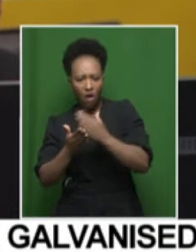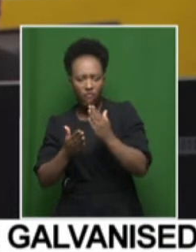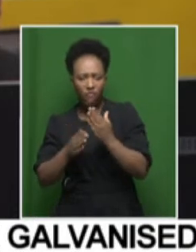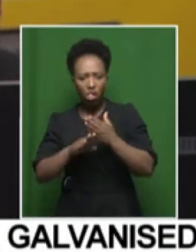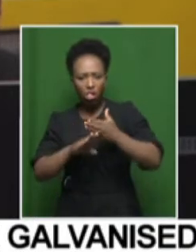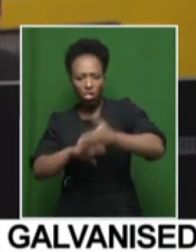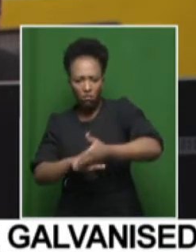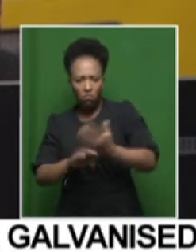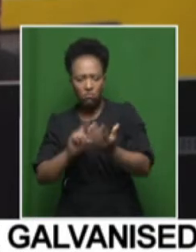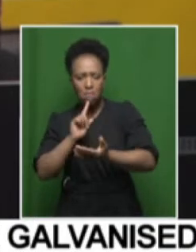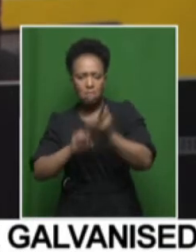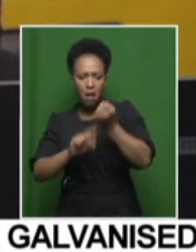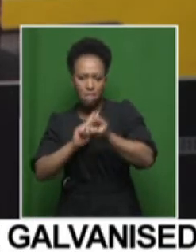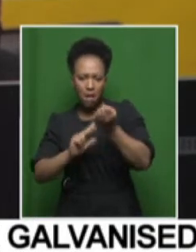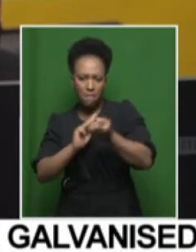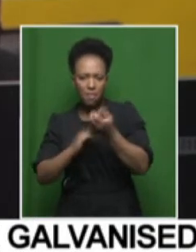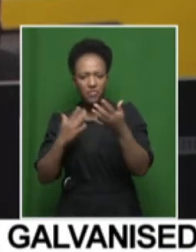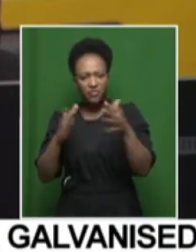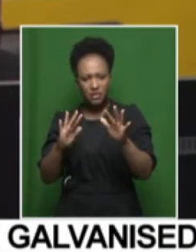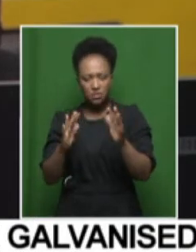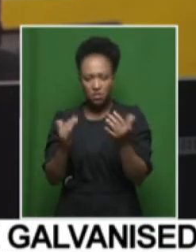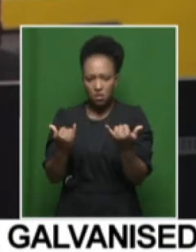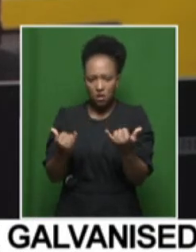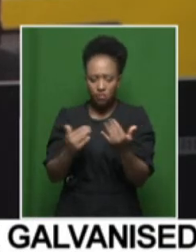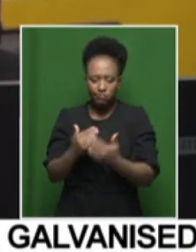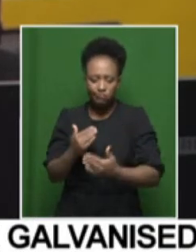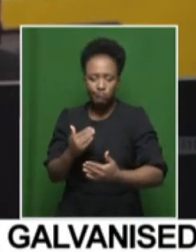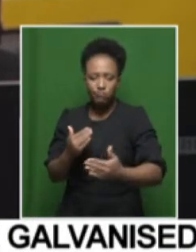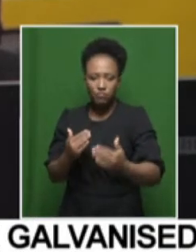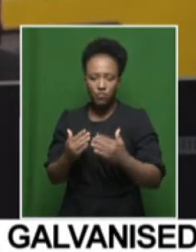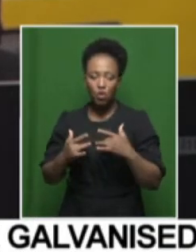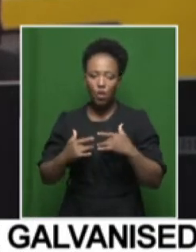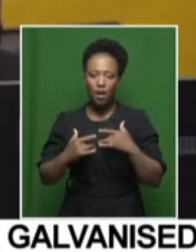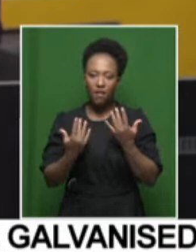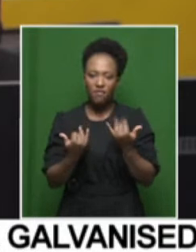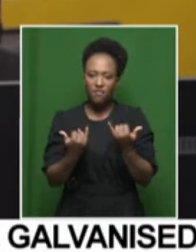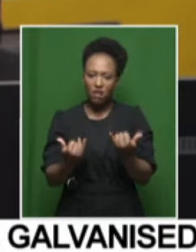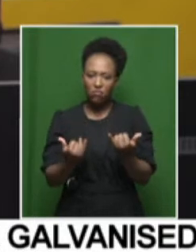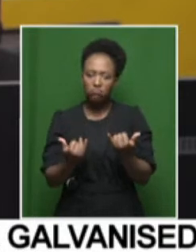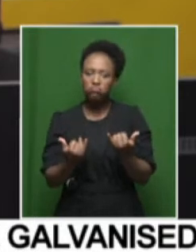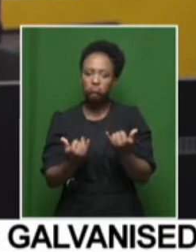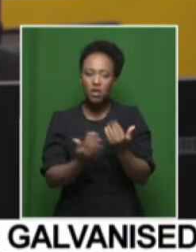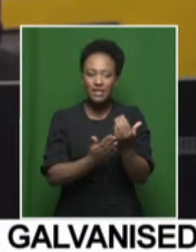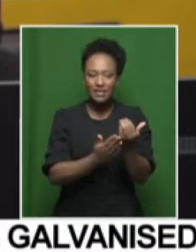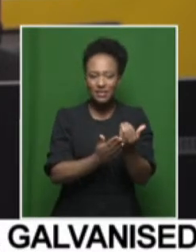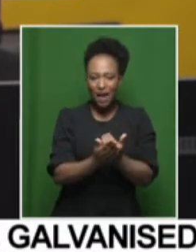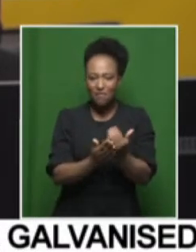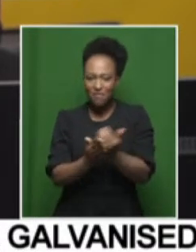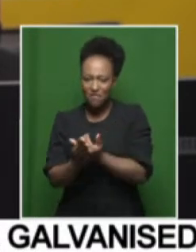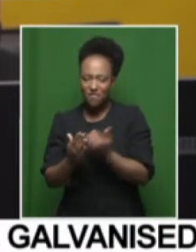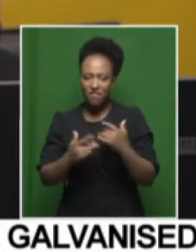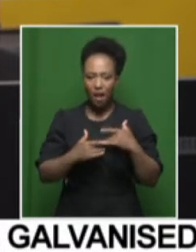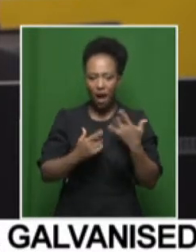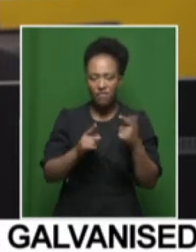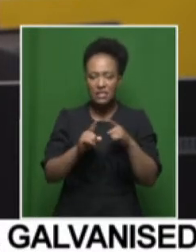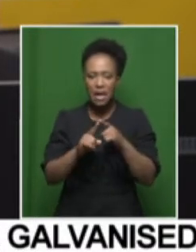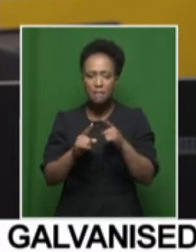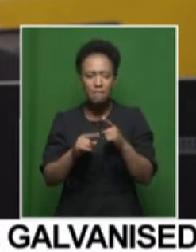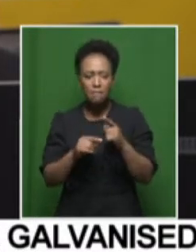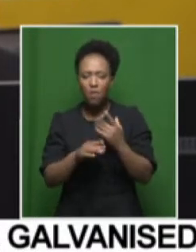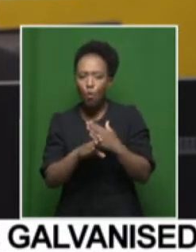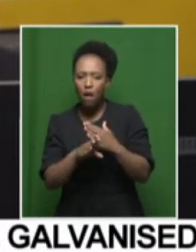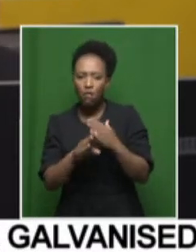need to strike a critical balance between saving lives and livelihoods while supporting inclusive